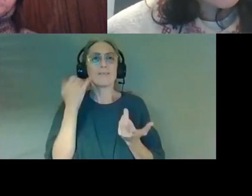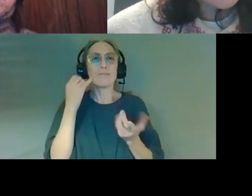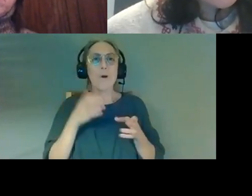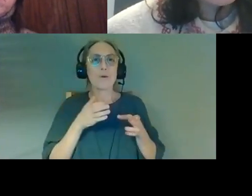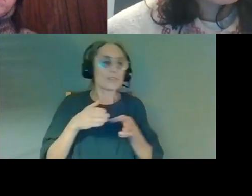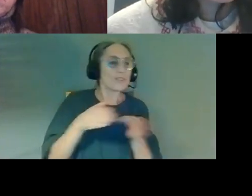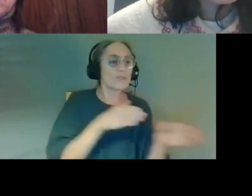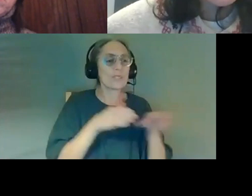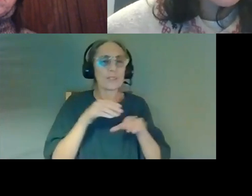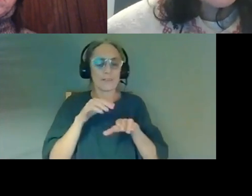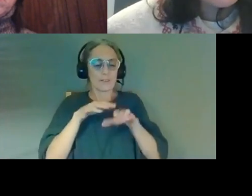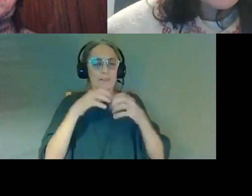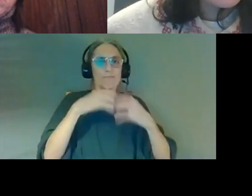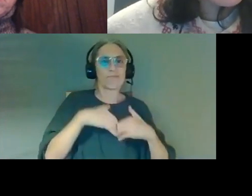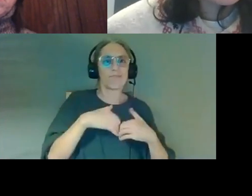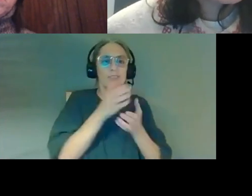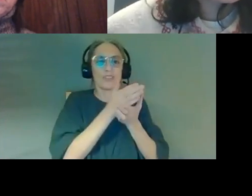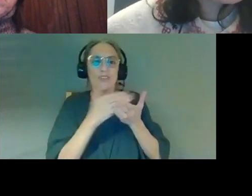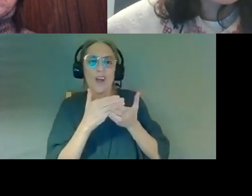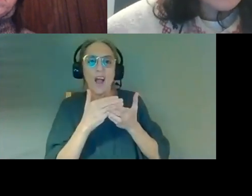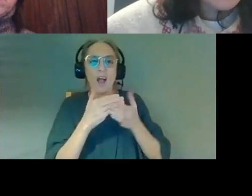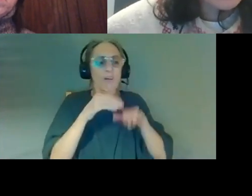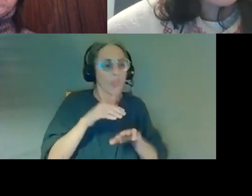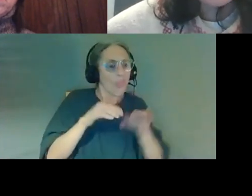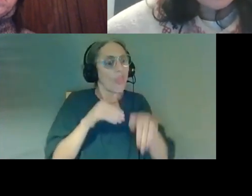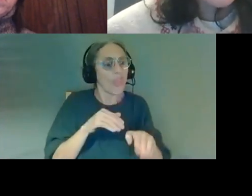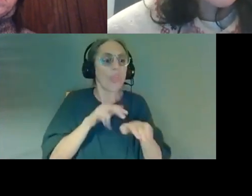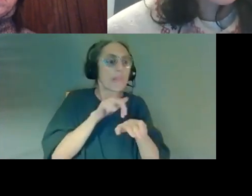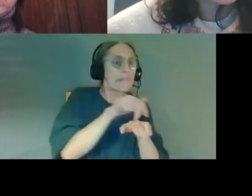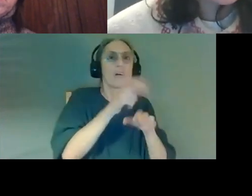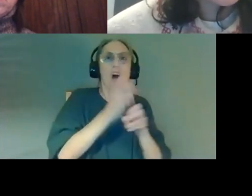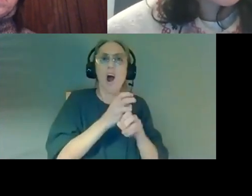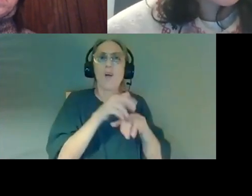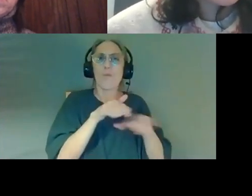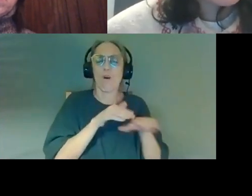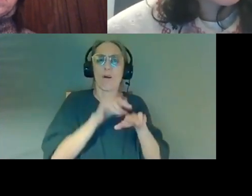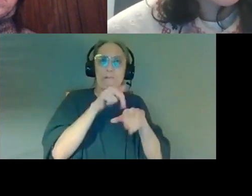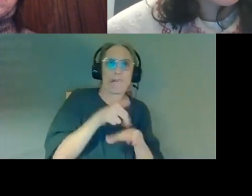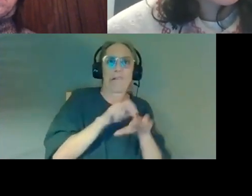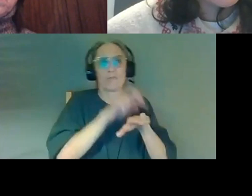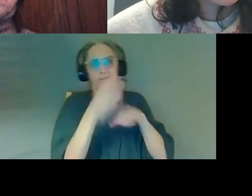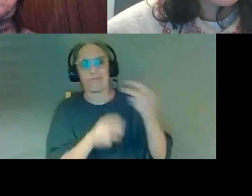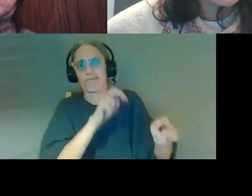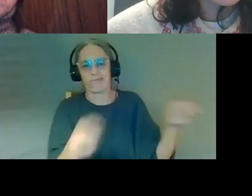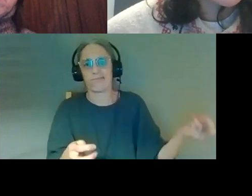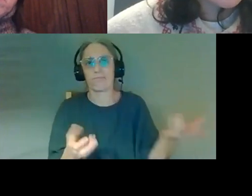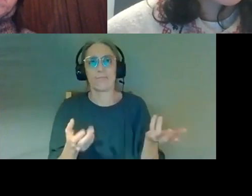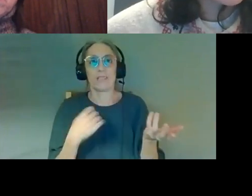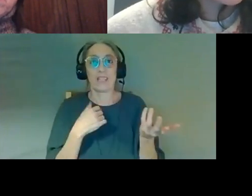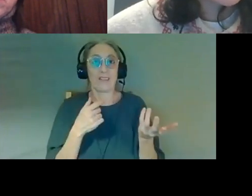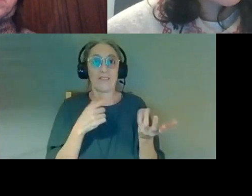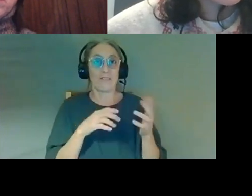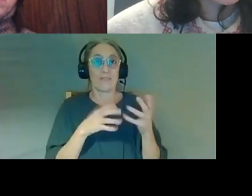or you know, nice sidewalks to walk down, then people won't choose to do